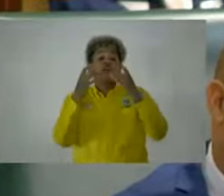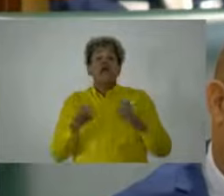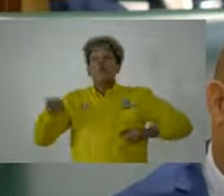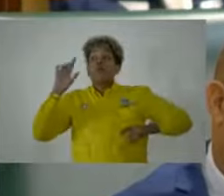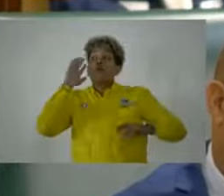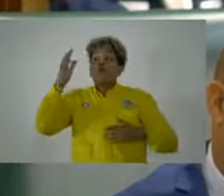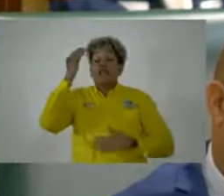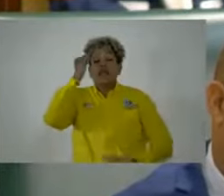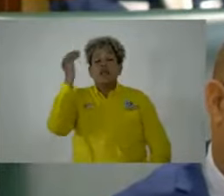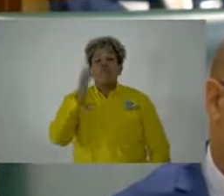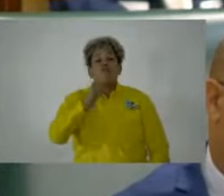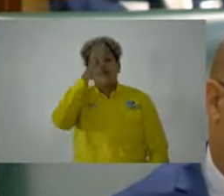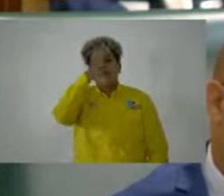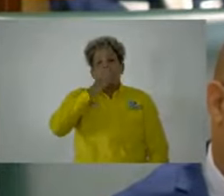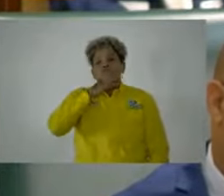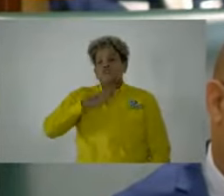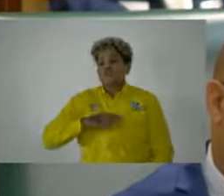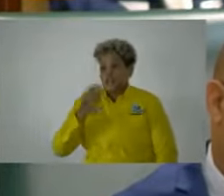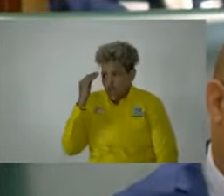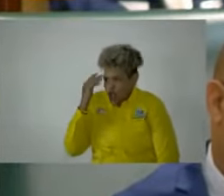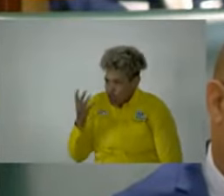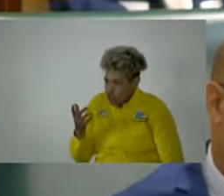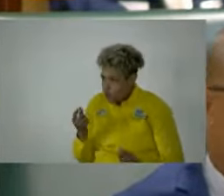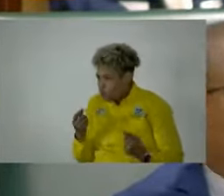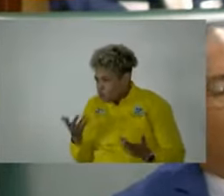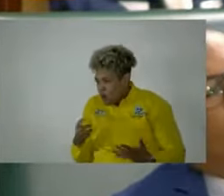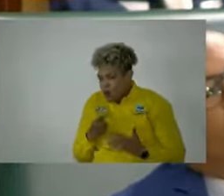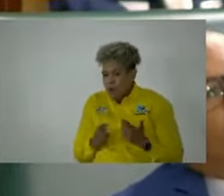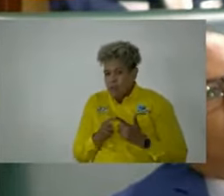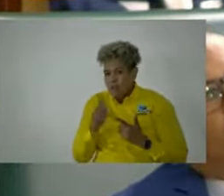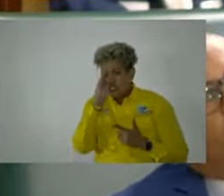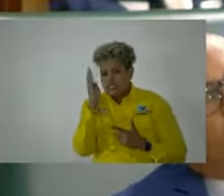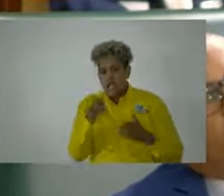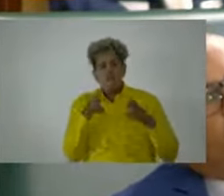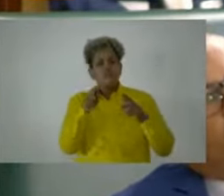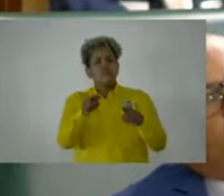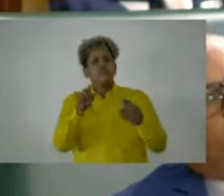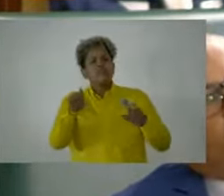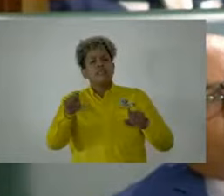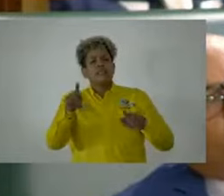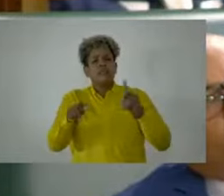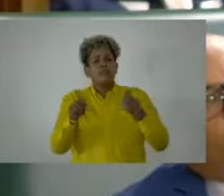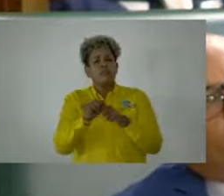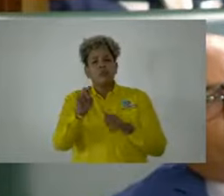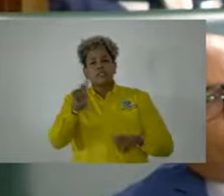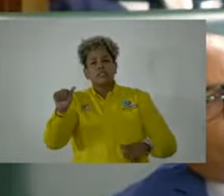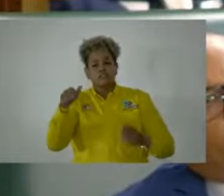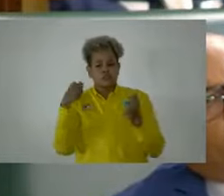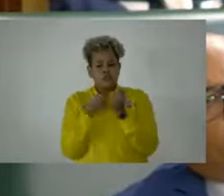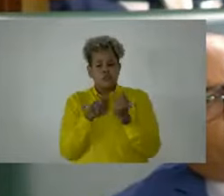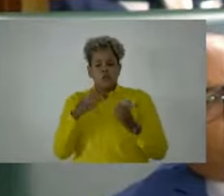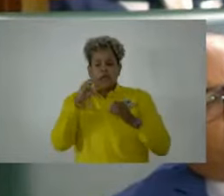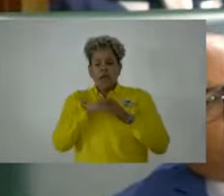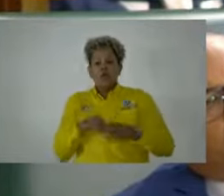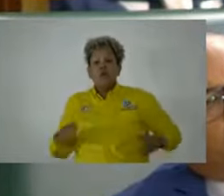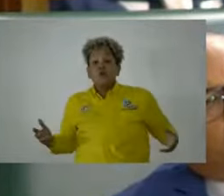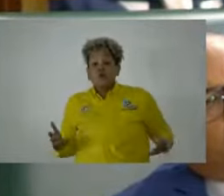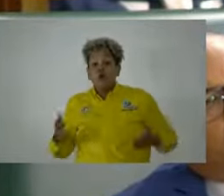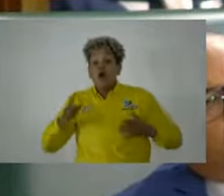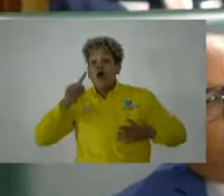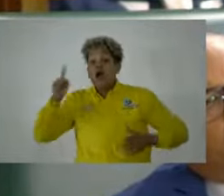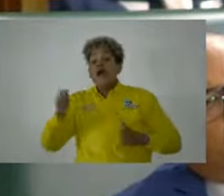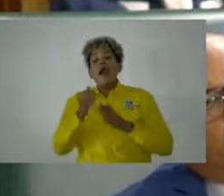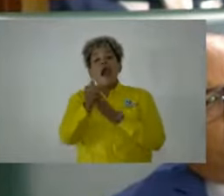will be informed by gender considerations and directly address the needs of persons with disabilities, with inclusion being